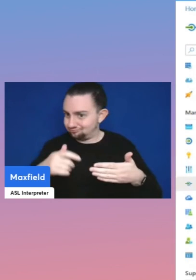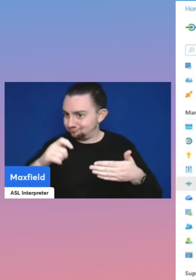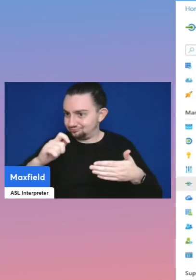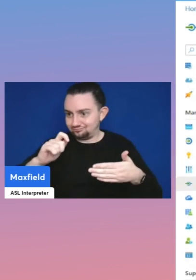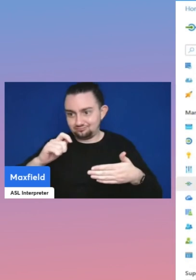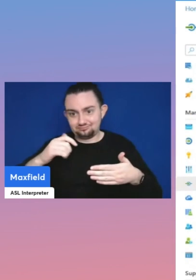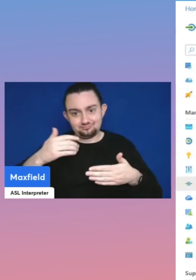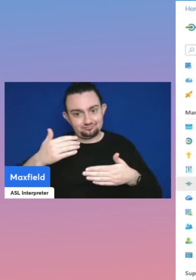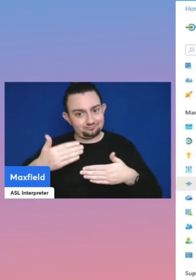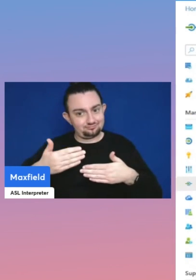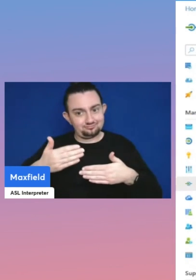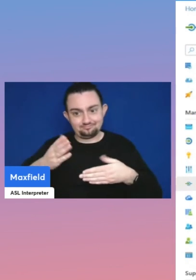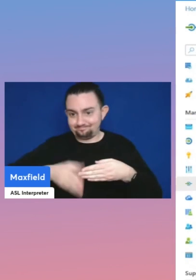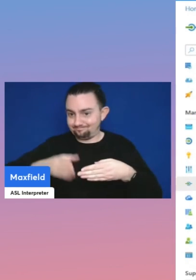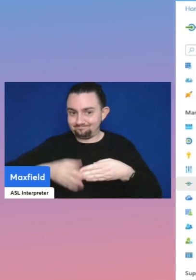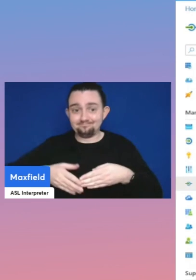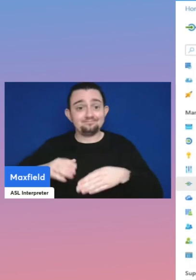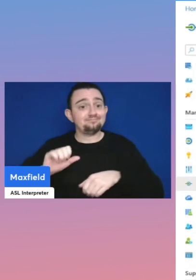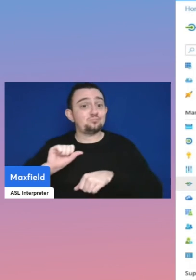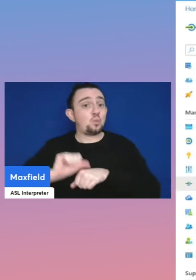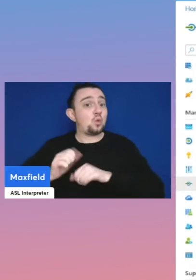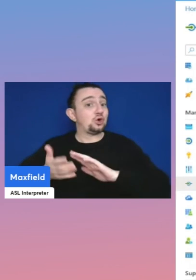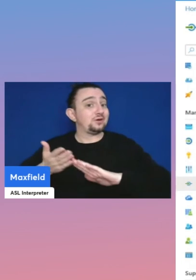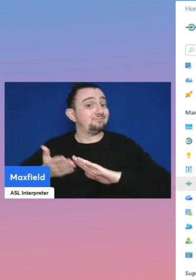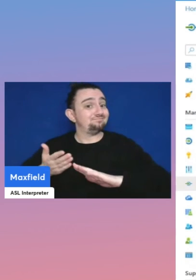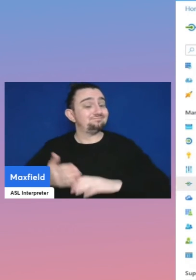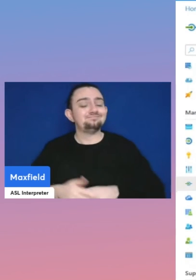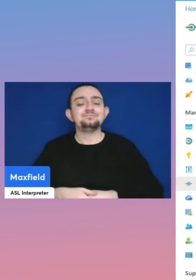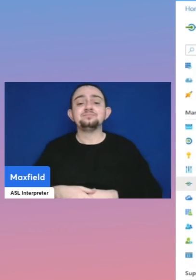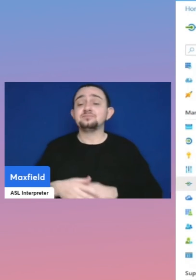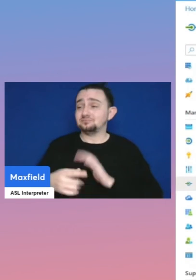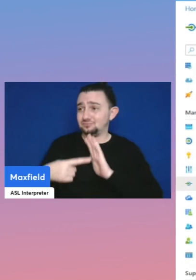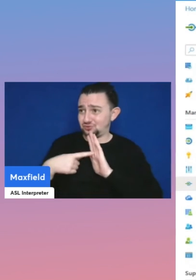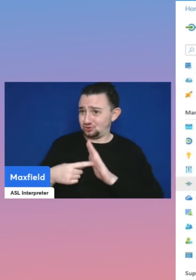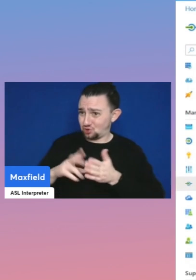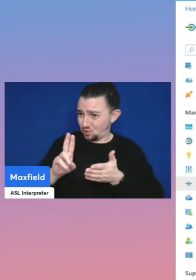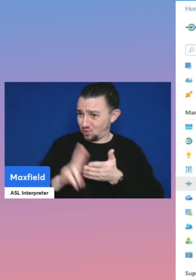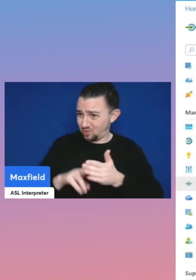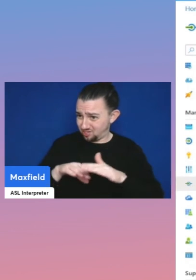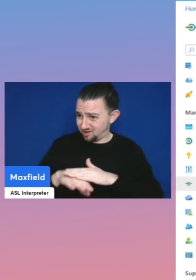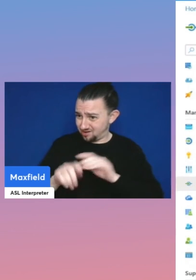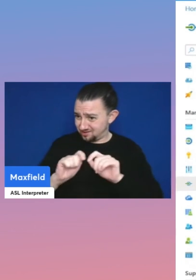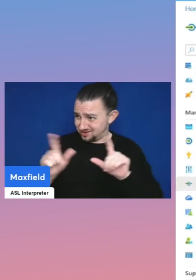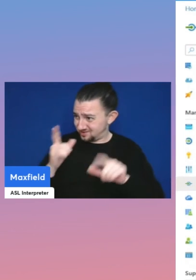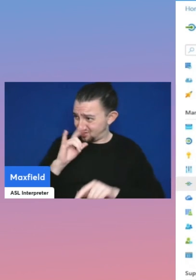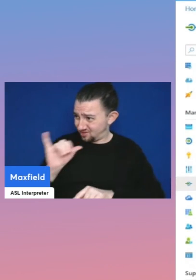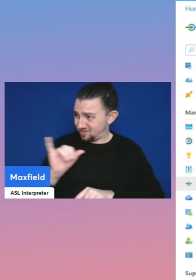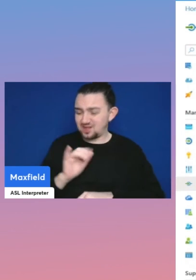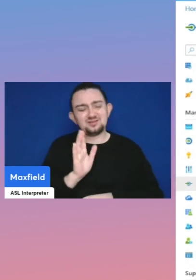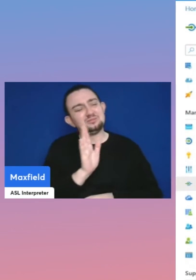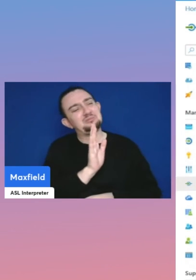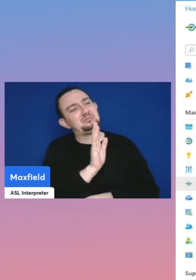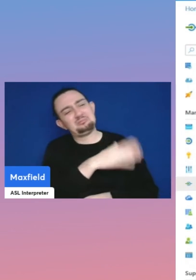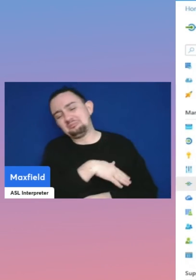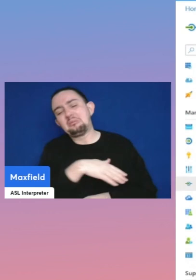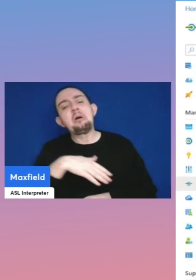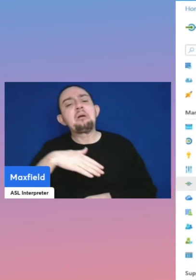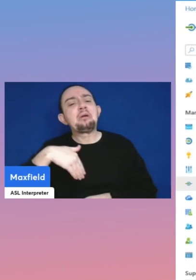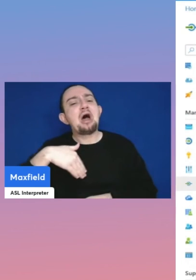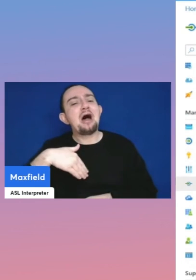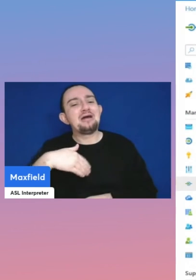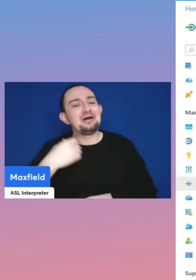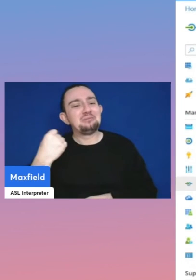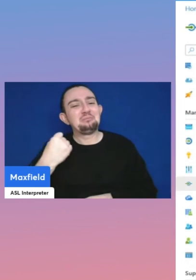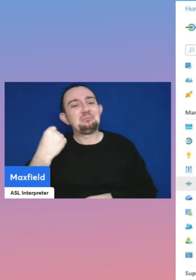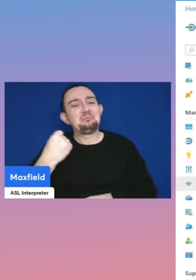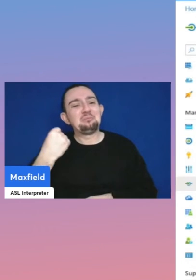working. Should I show logging in as well, or do you want to? Oh, not yet. Don't. Not That, yet.